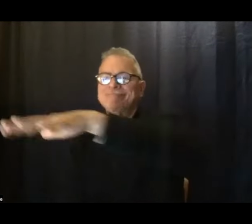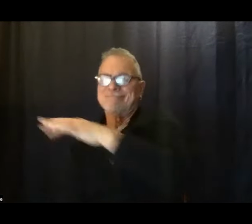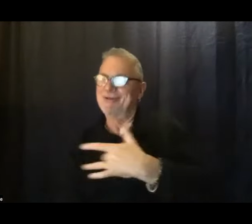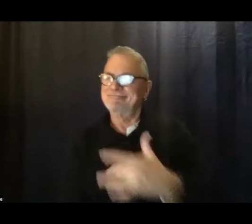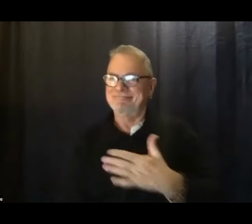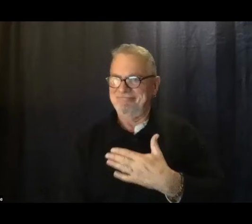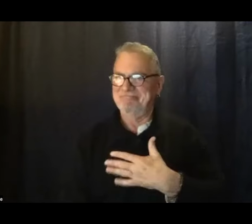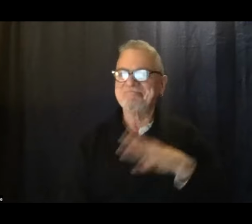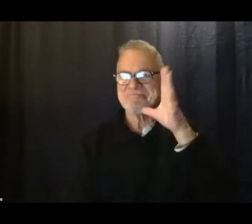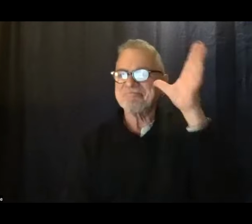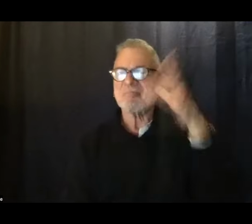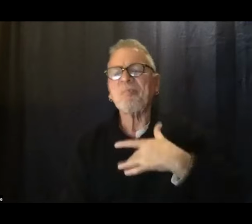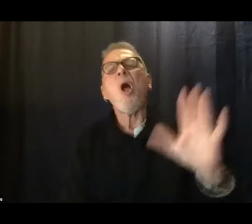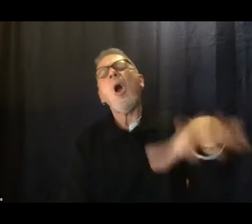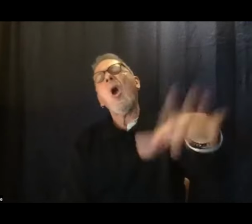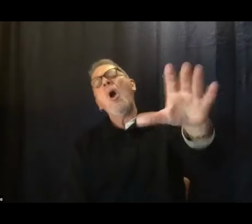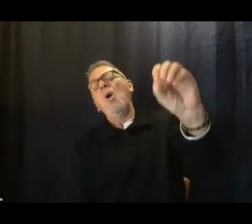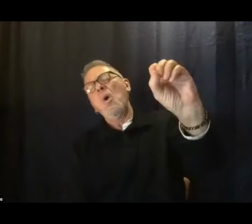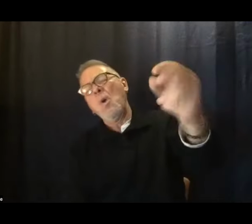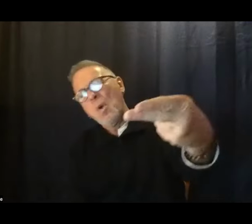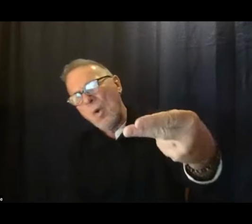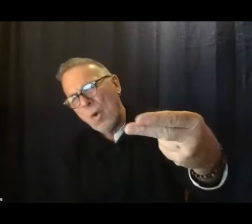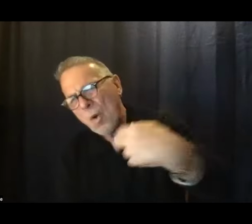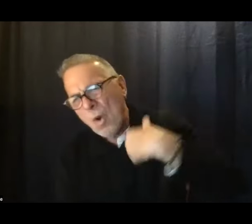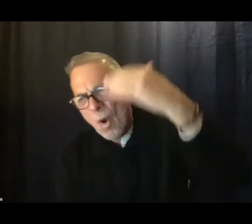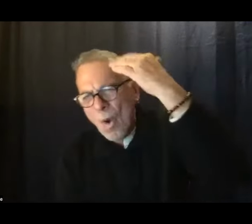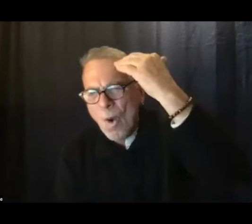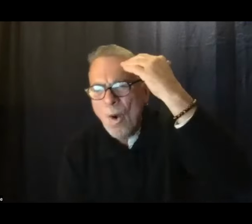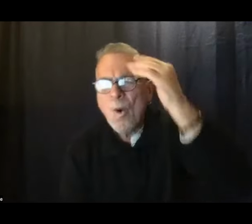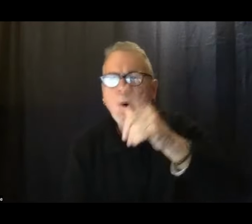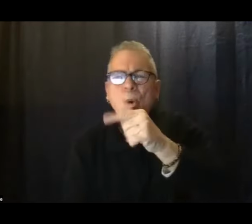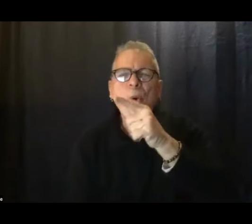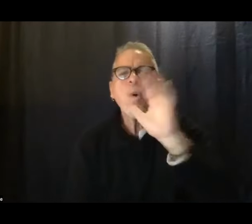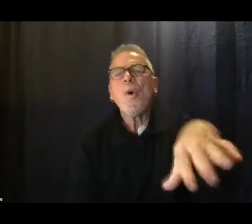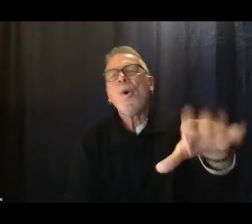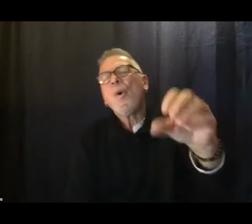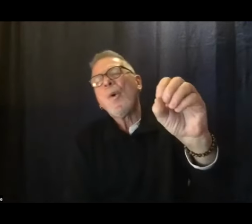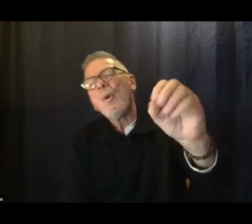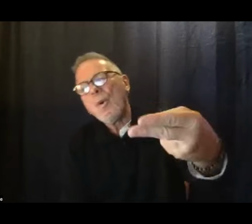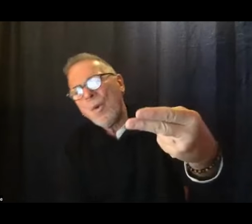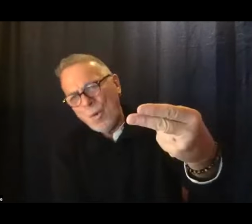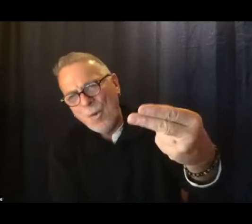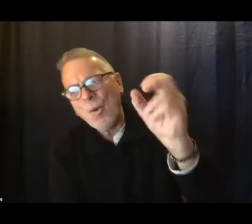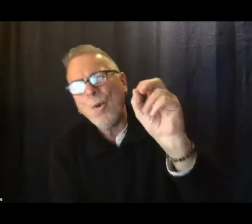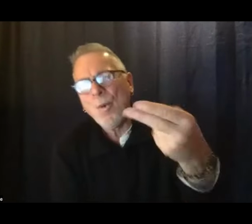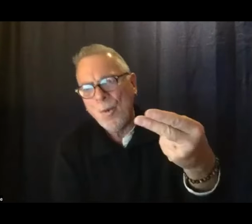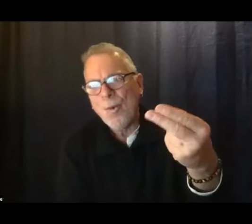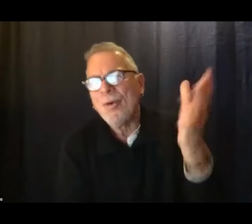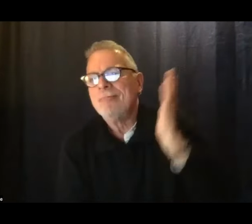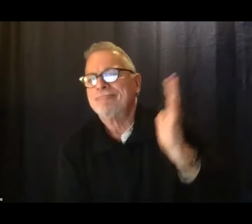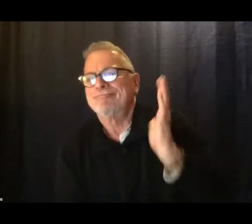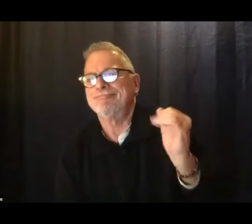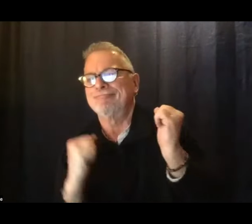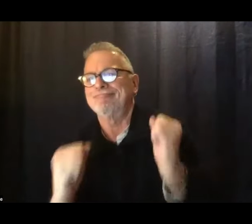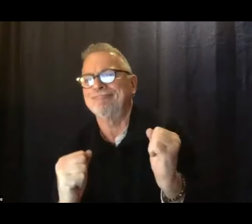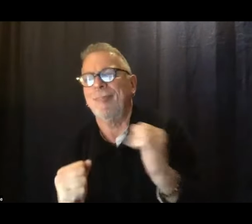So this OH, oh wow, that's my parents, like they would do this. Younger generations have